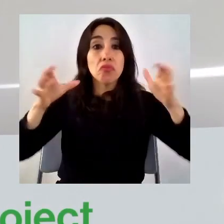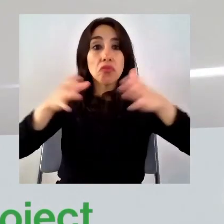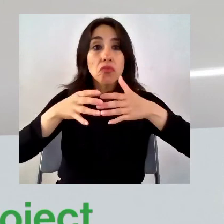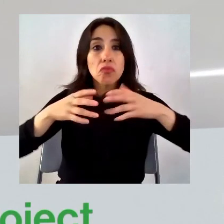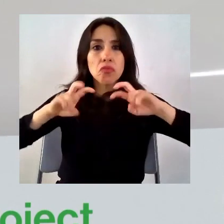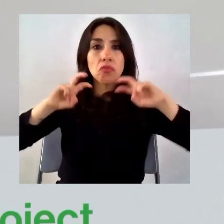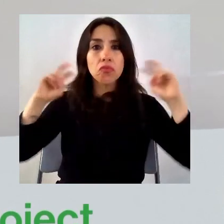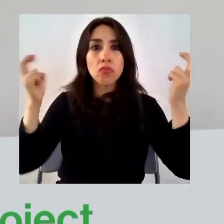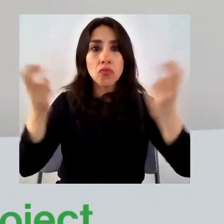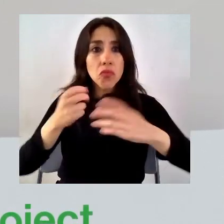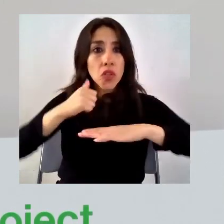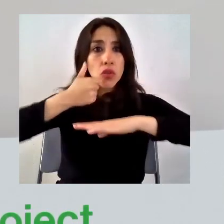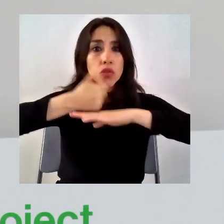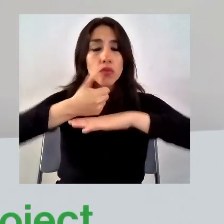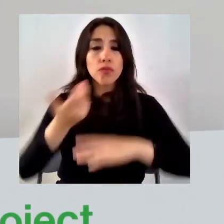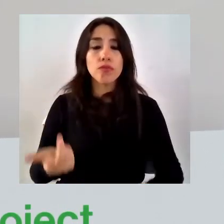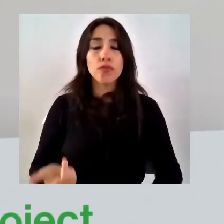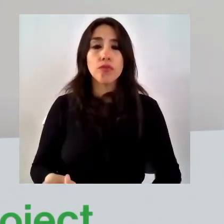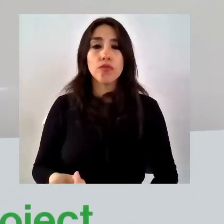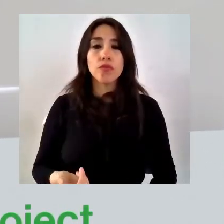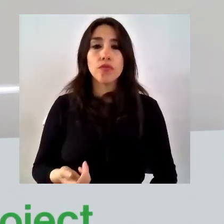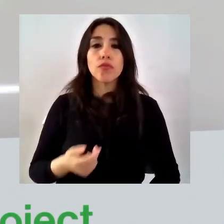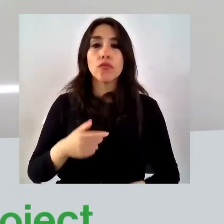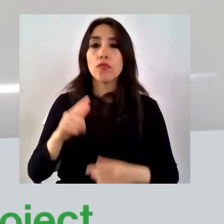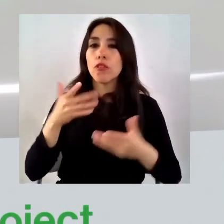People with Disabilities